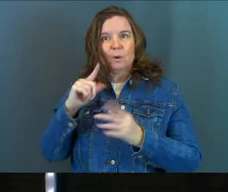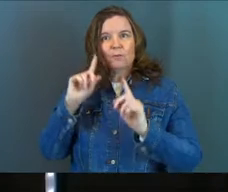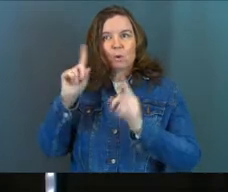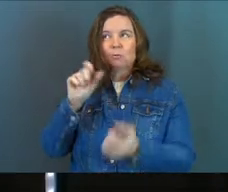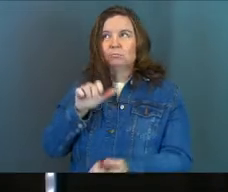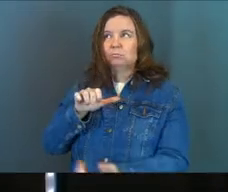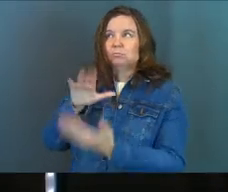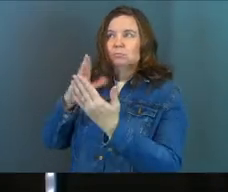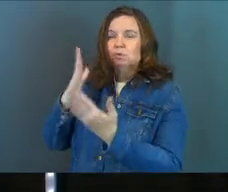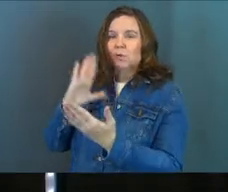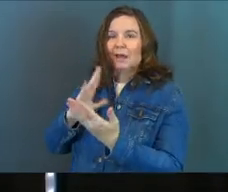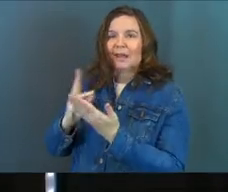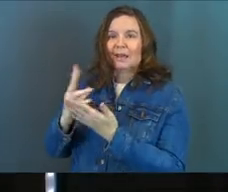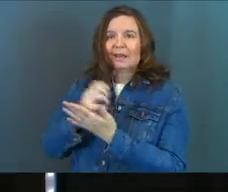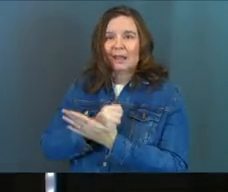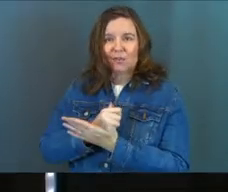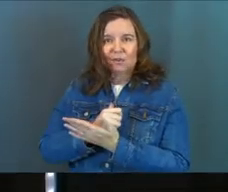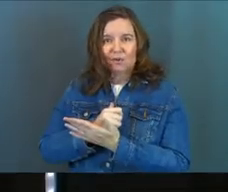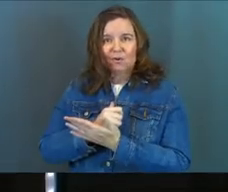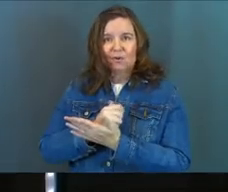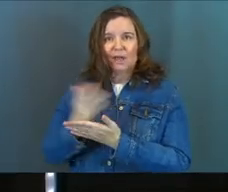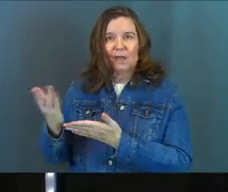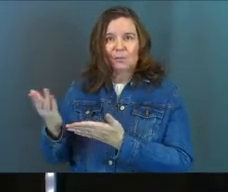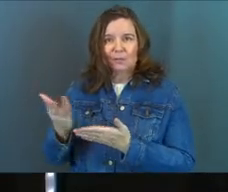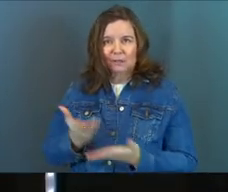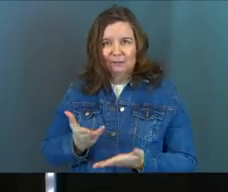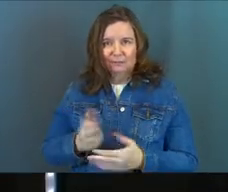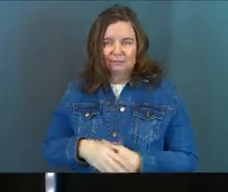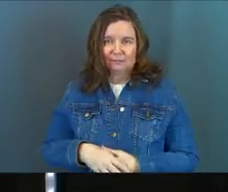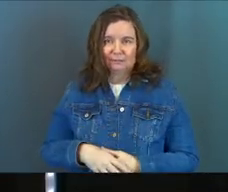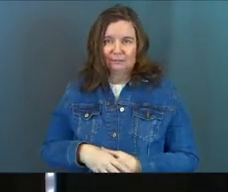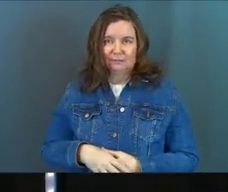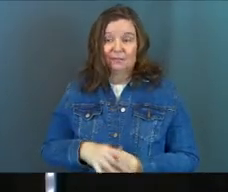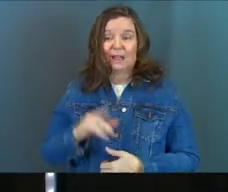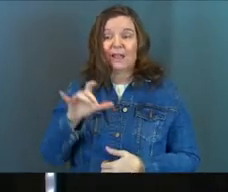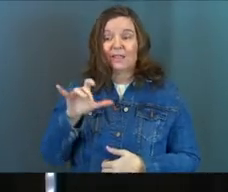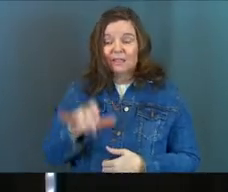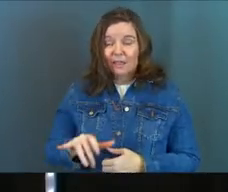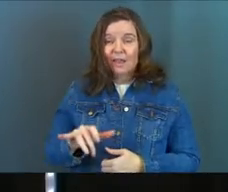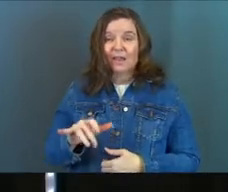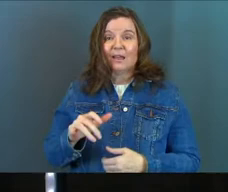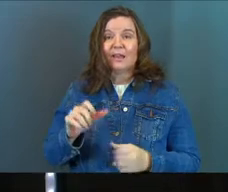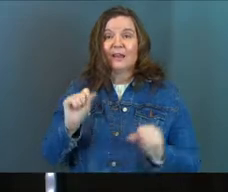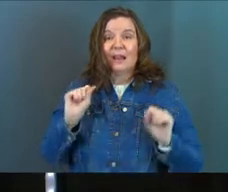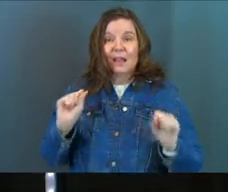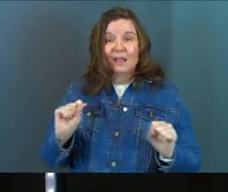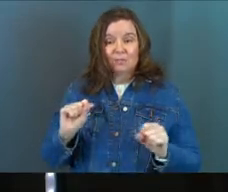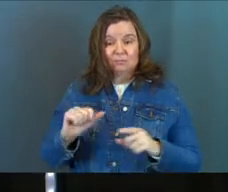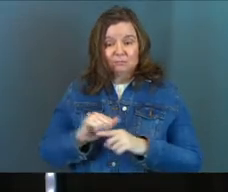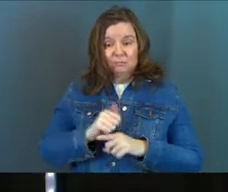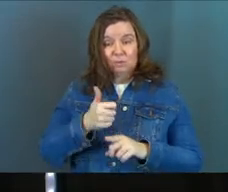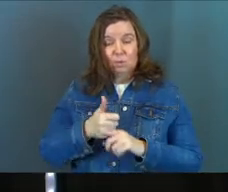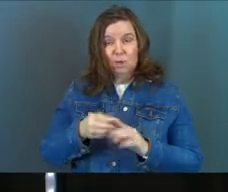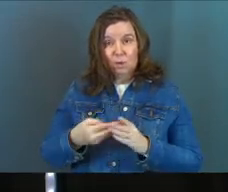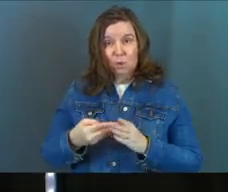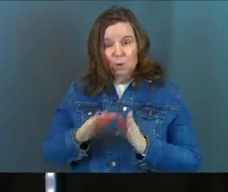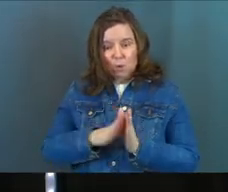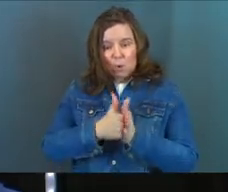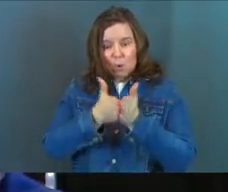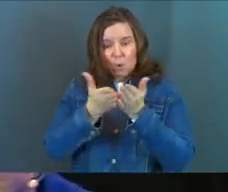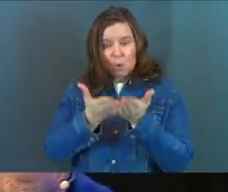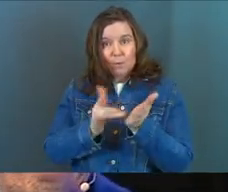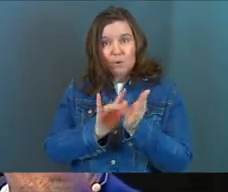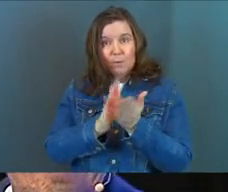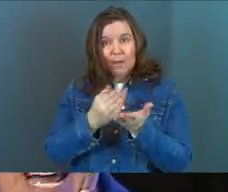go to God and gather and bring. And that exercise, when you open up your Bible